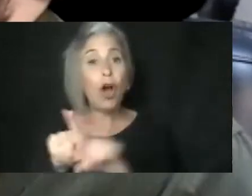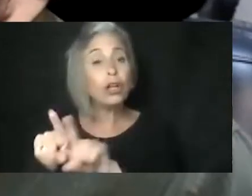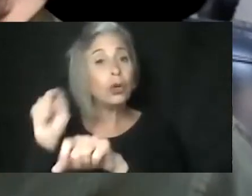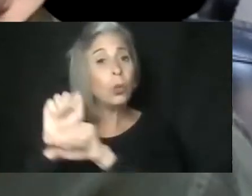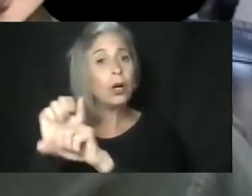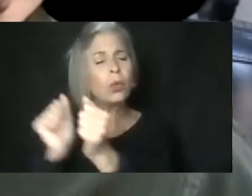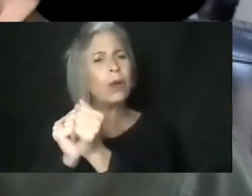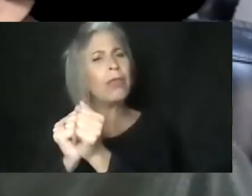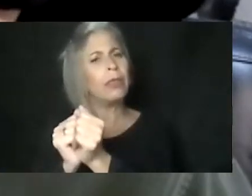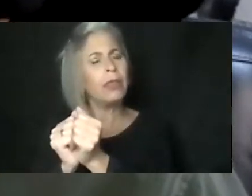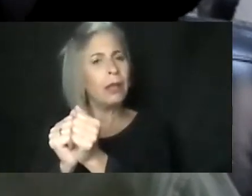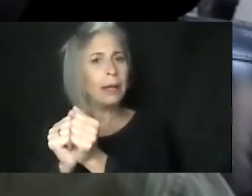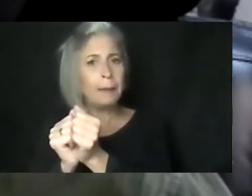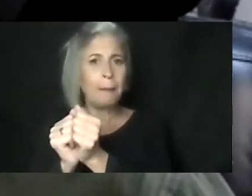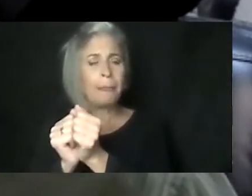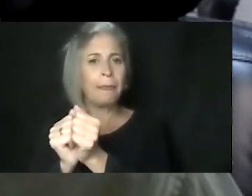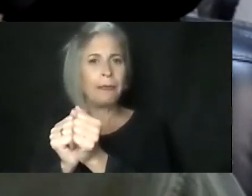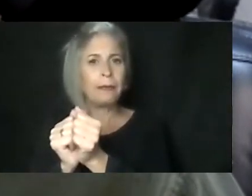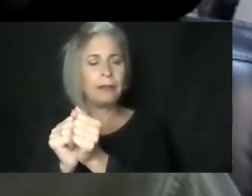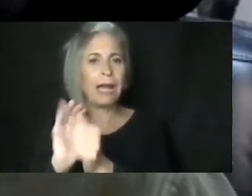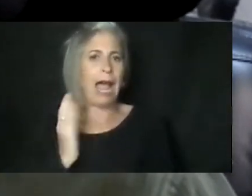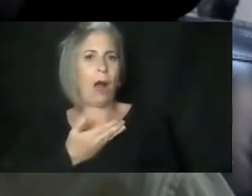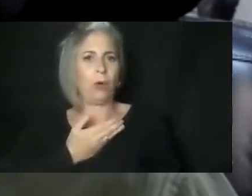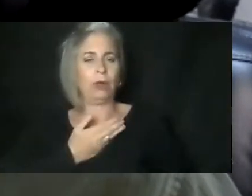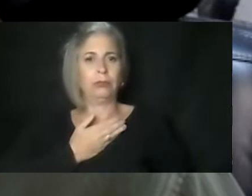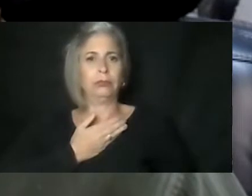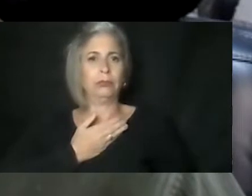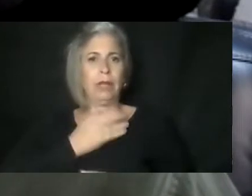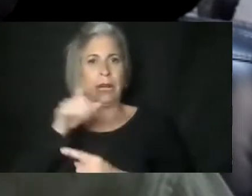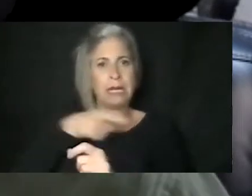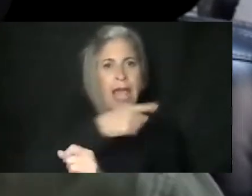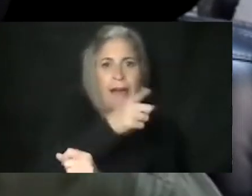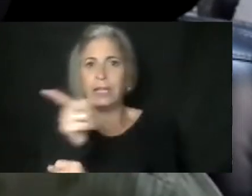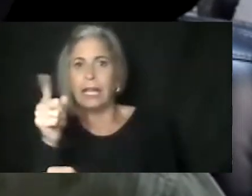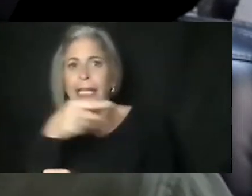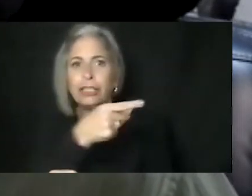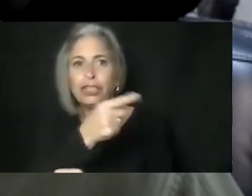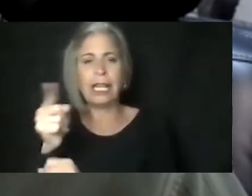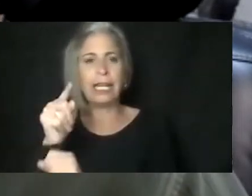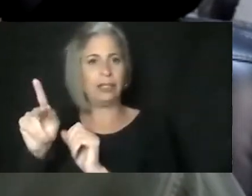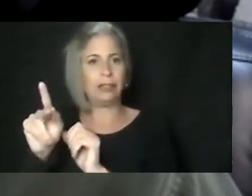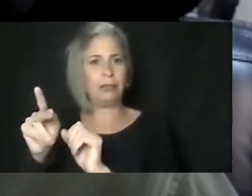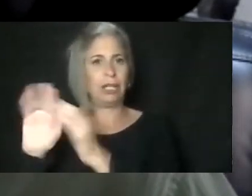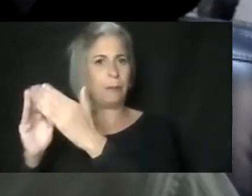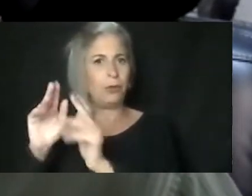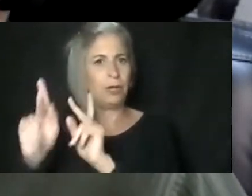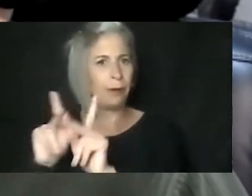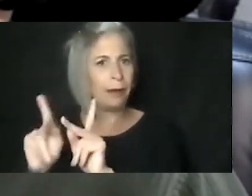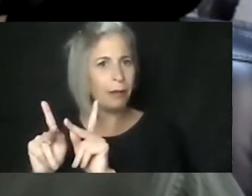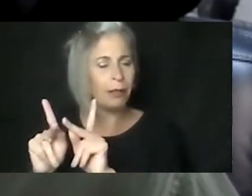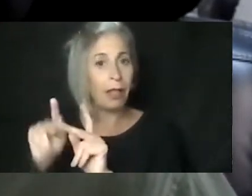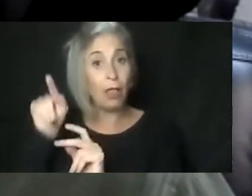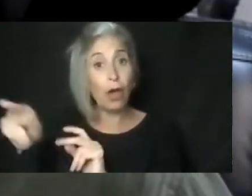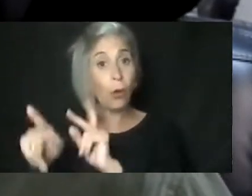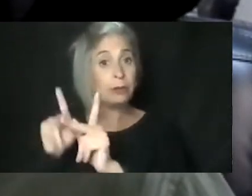with what we tend to call kind of our alternative navigation community of folks, and those are folks who, for one reason